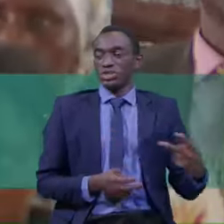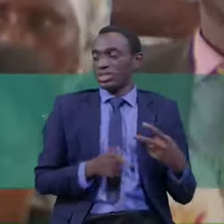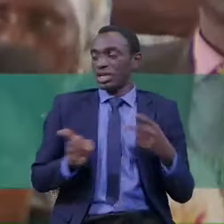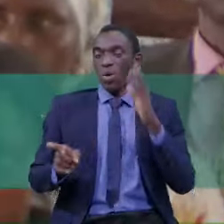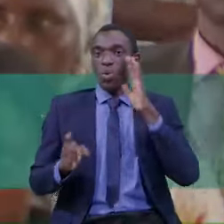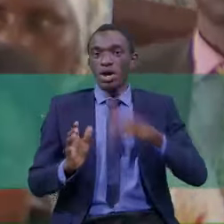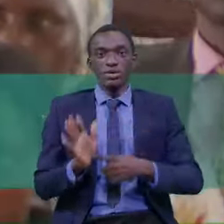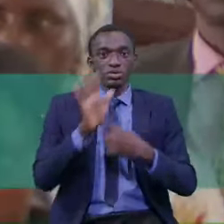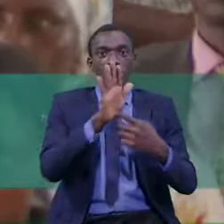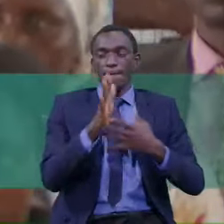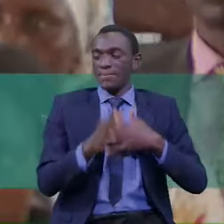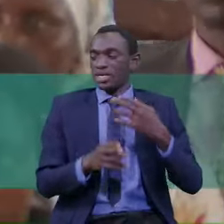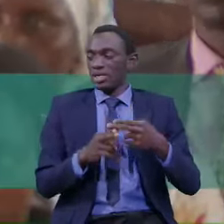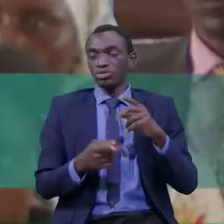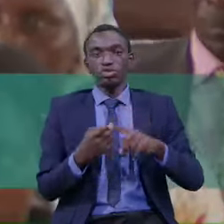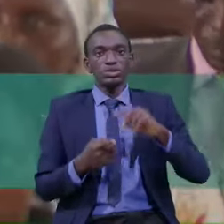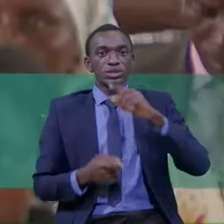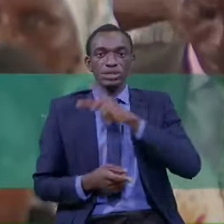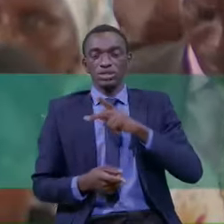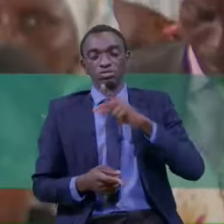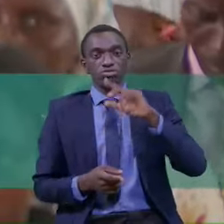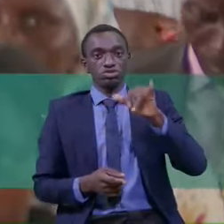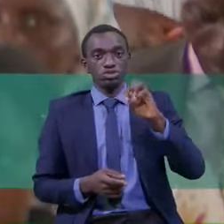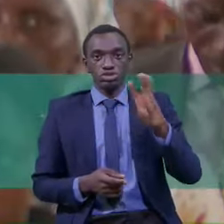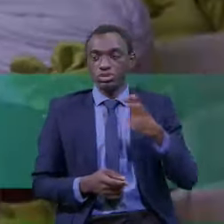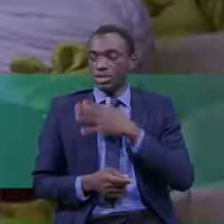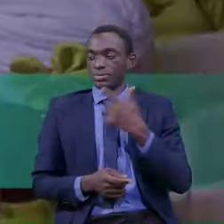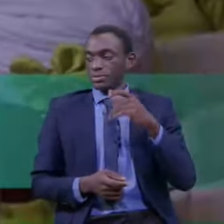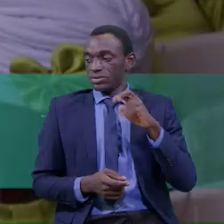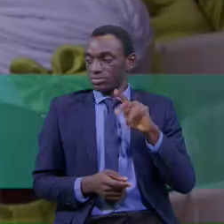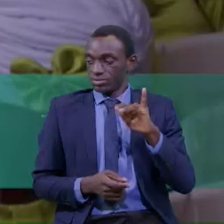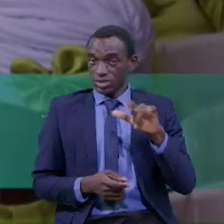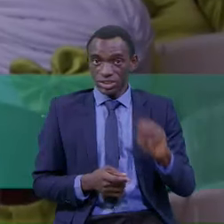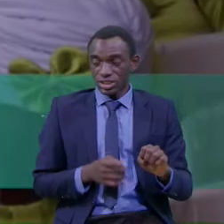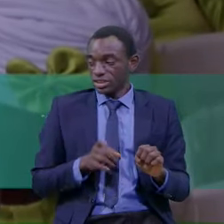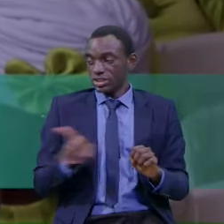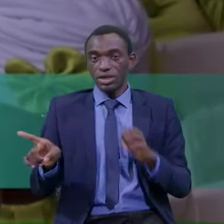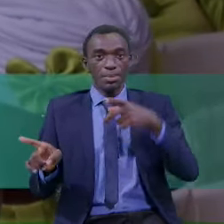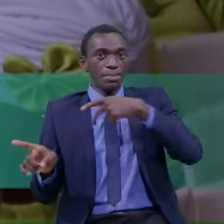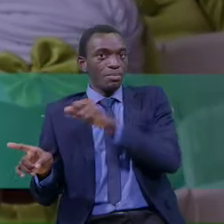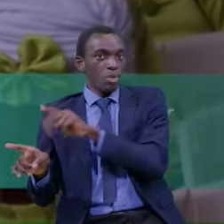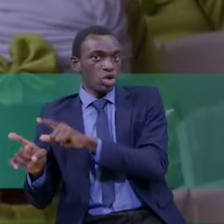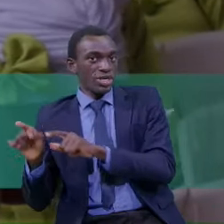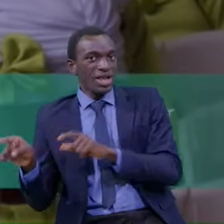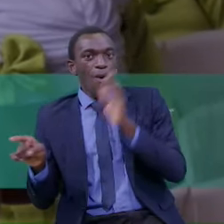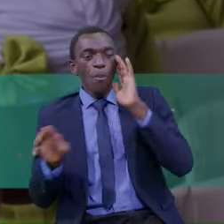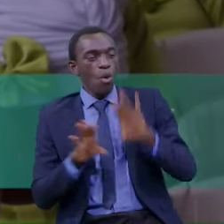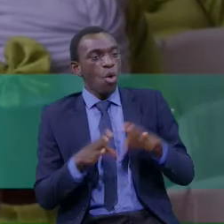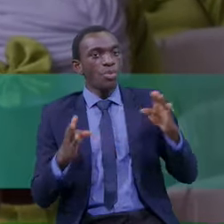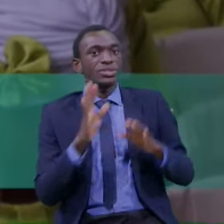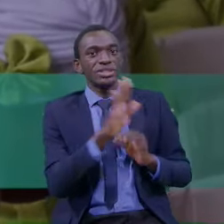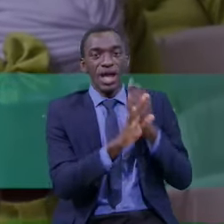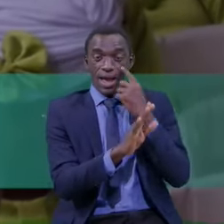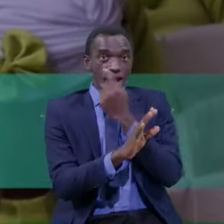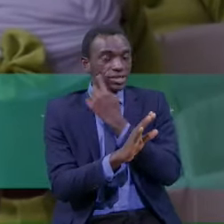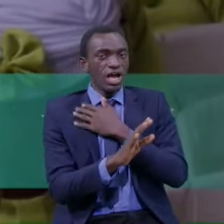Gentiles. And he will open their eyes, and he will turn them from darkness unto light, and he